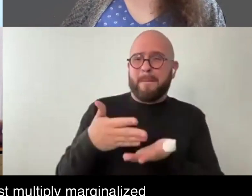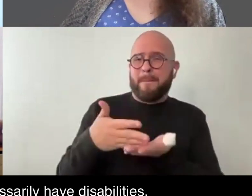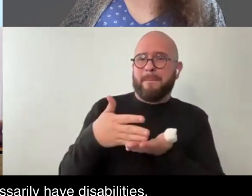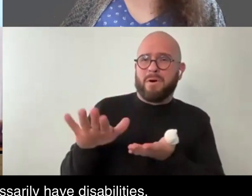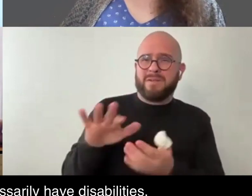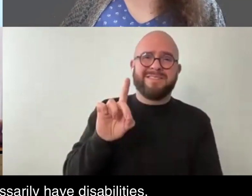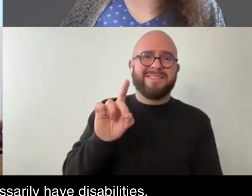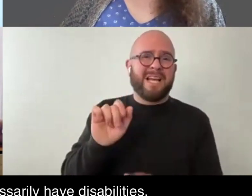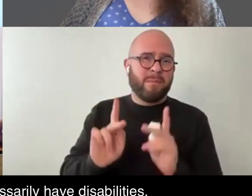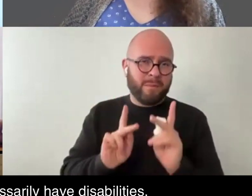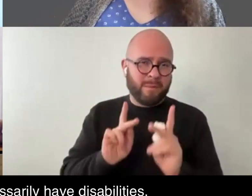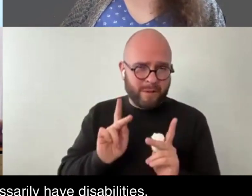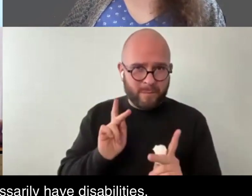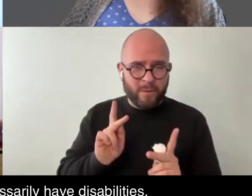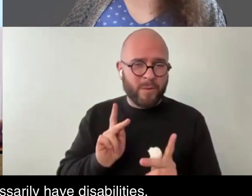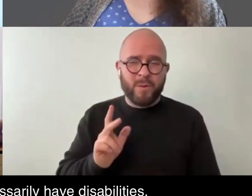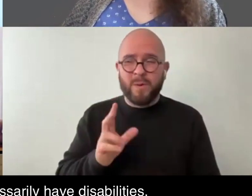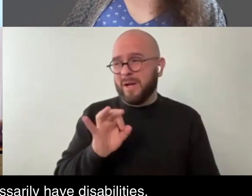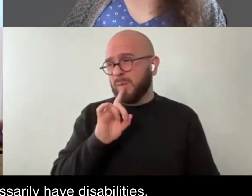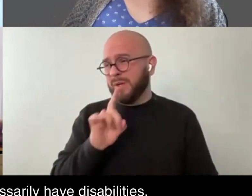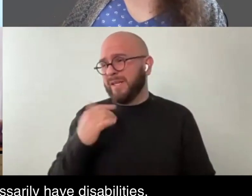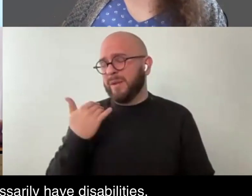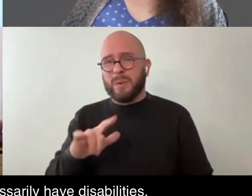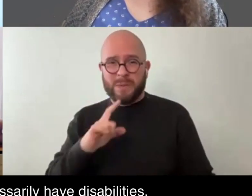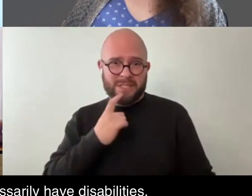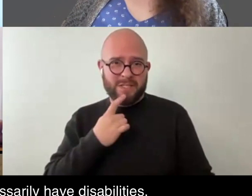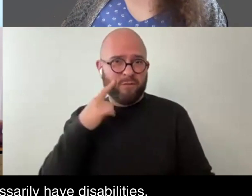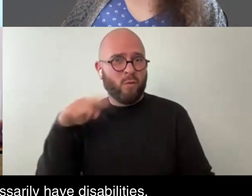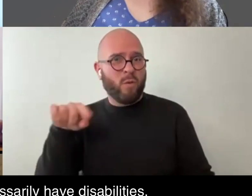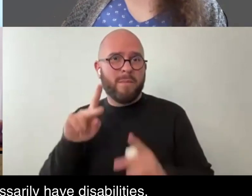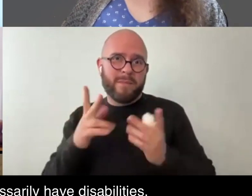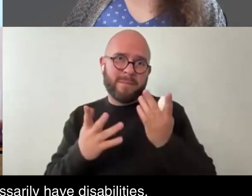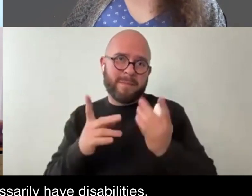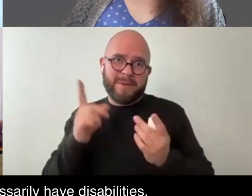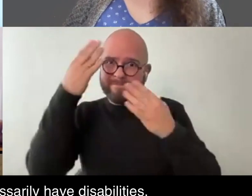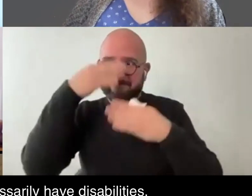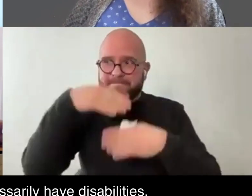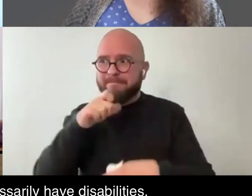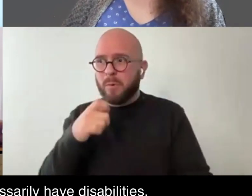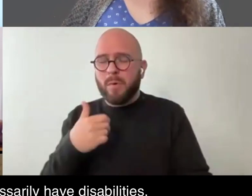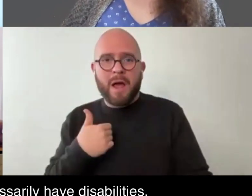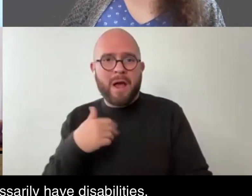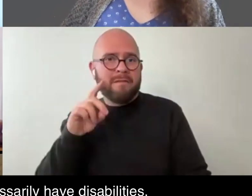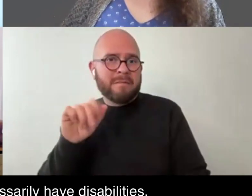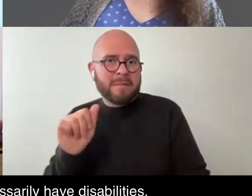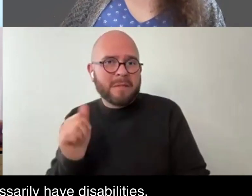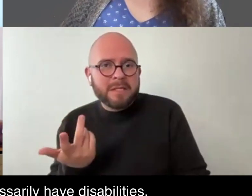a lot of people who don't necessarily have disabilities, right? Normativity,